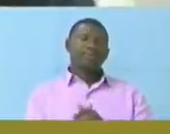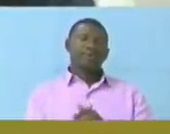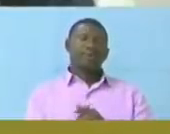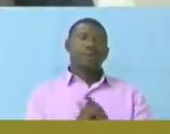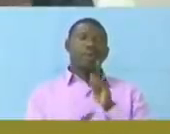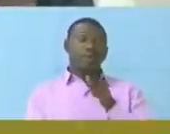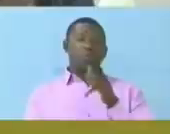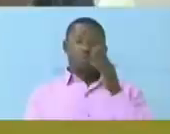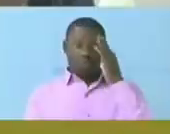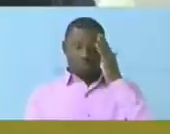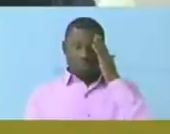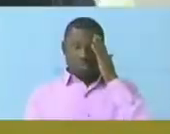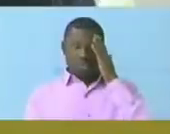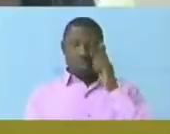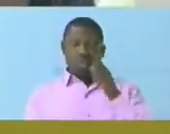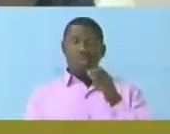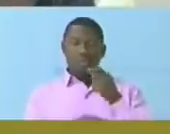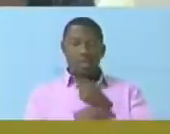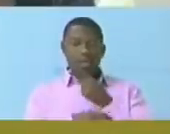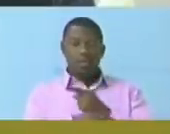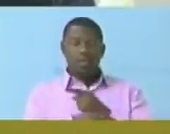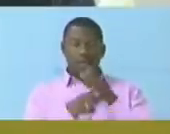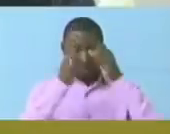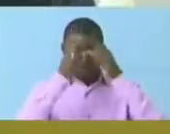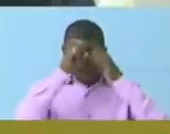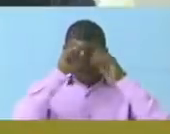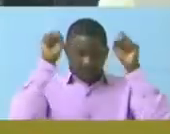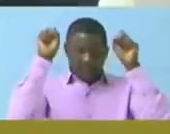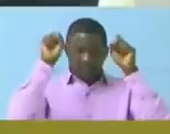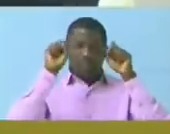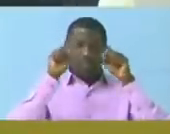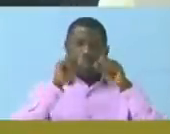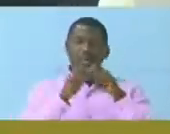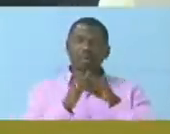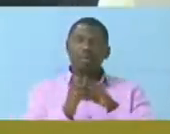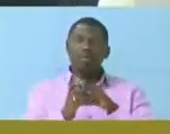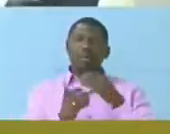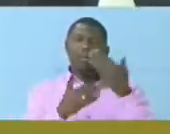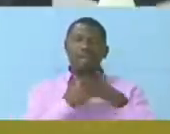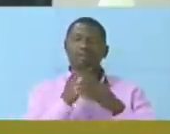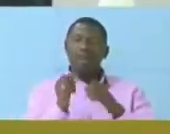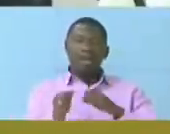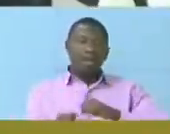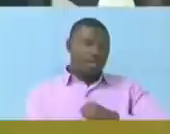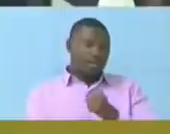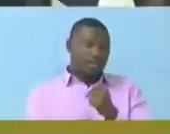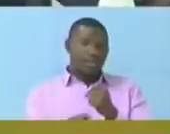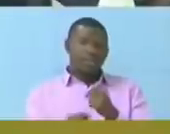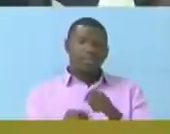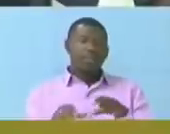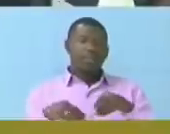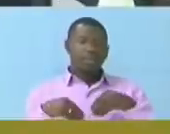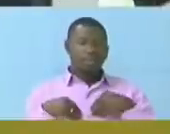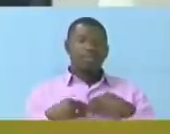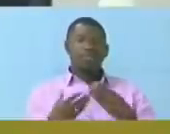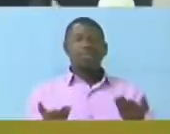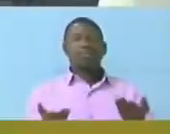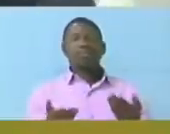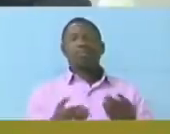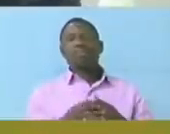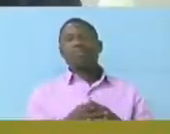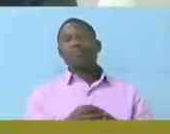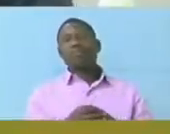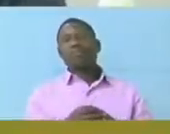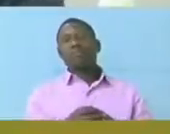but you know that Gambia government was in denial. Yeen ñu nako Gambia masagunda membe ñu jannu be balandi nga ko